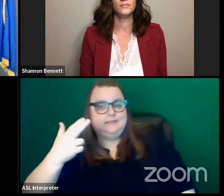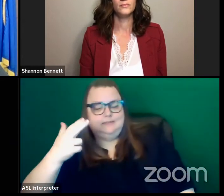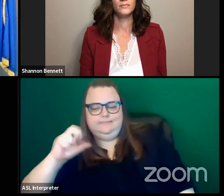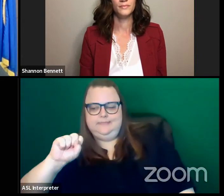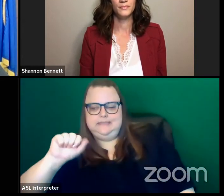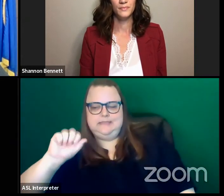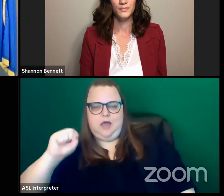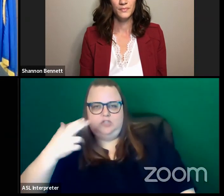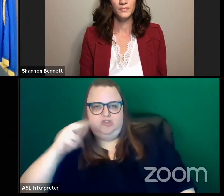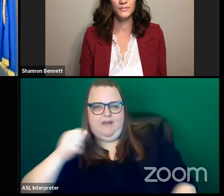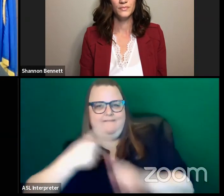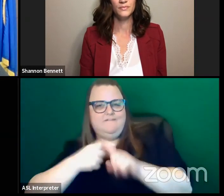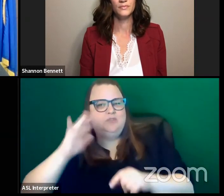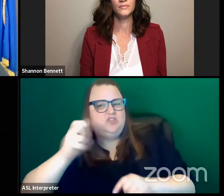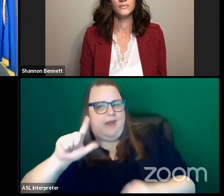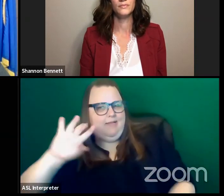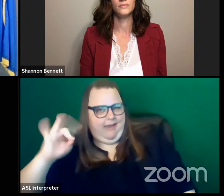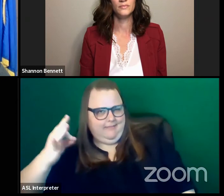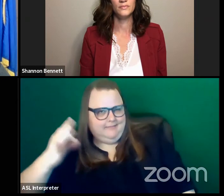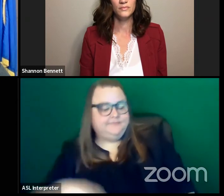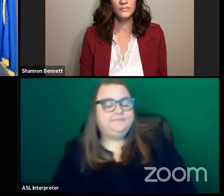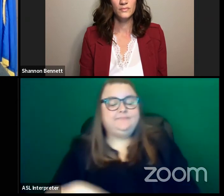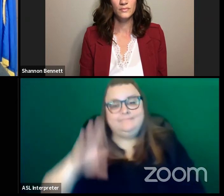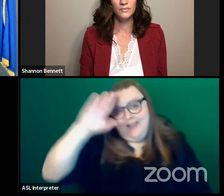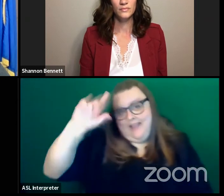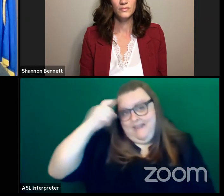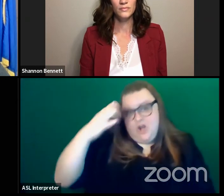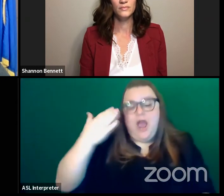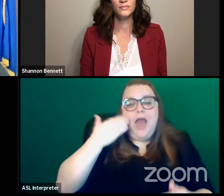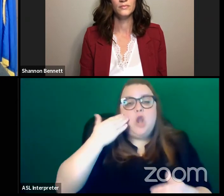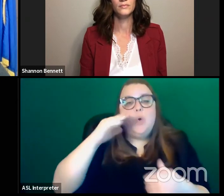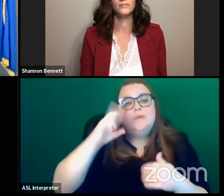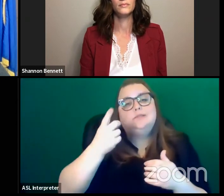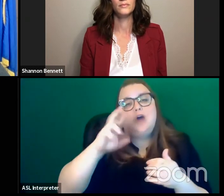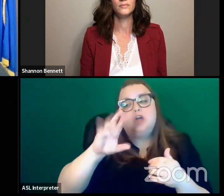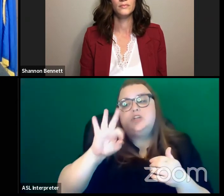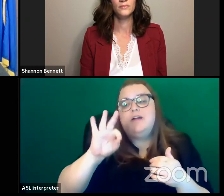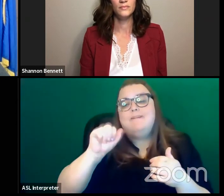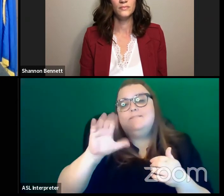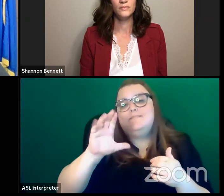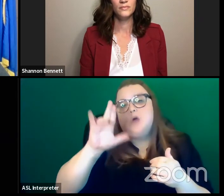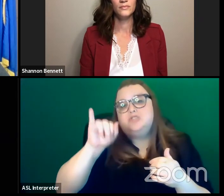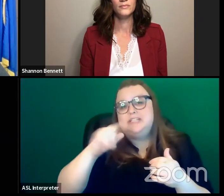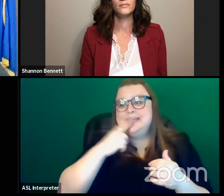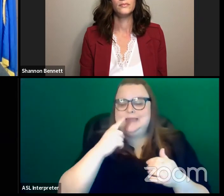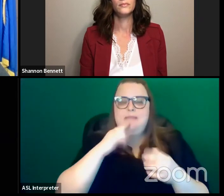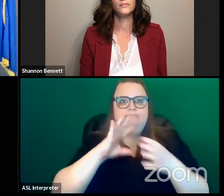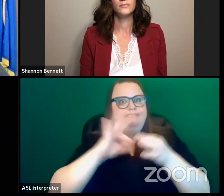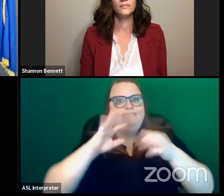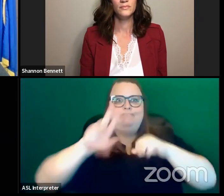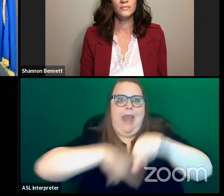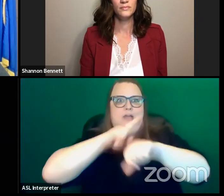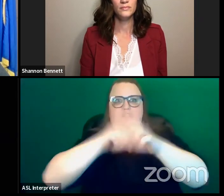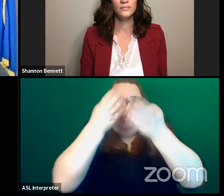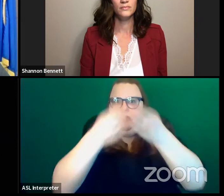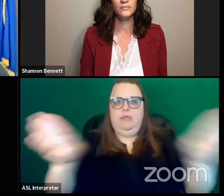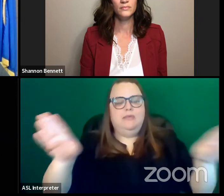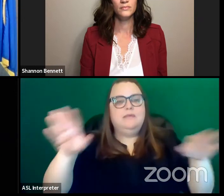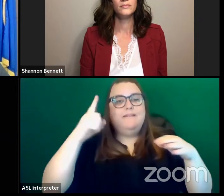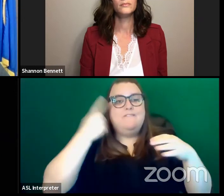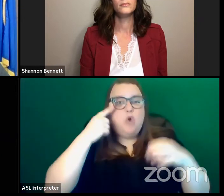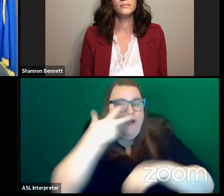I know that Dr. Fauci has spoken about on a national level that in order for a vaccine to be effective, 40 to 50% of the population